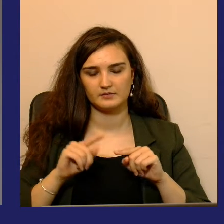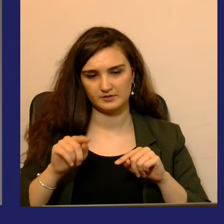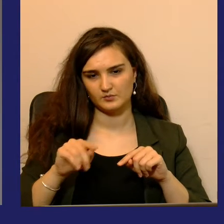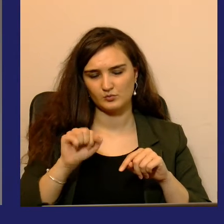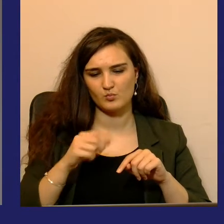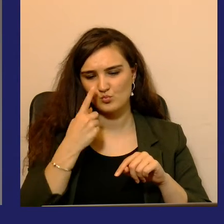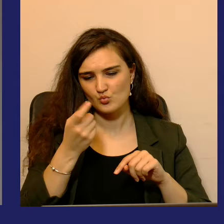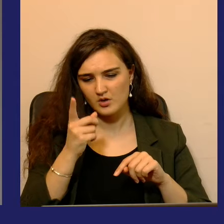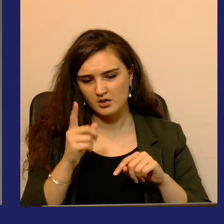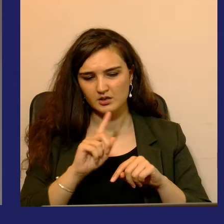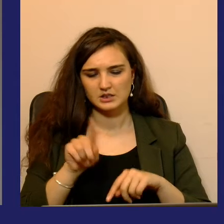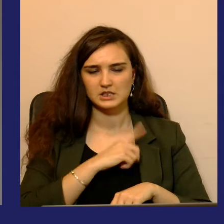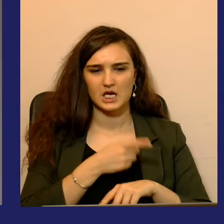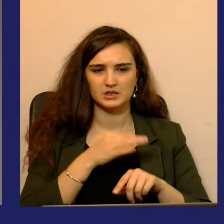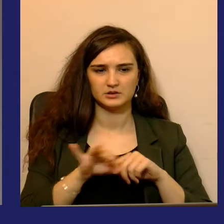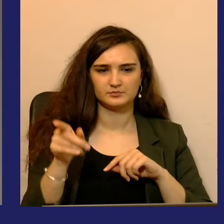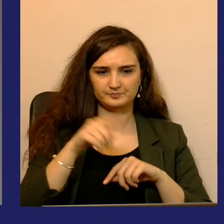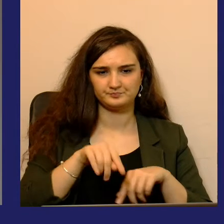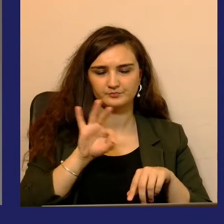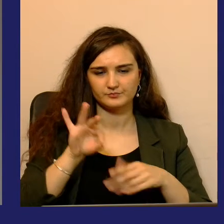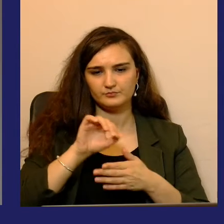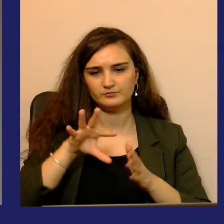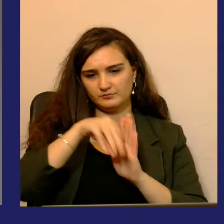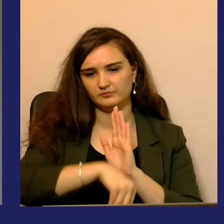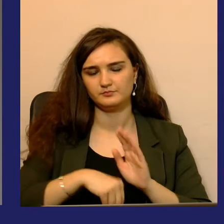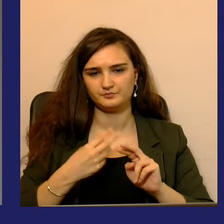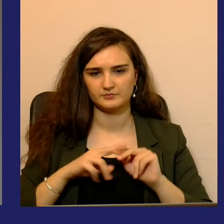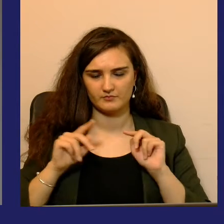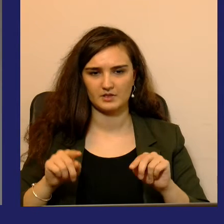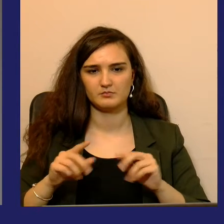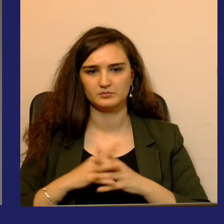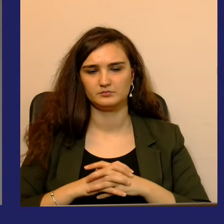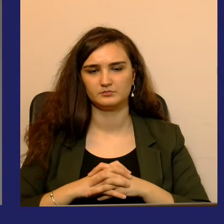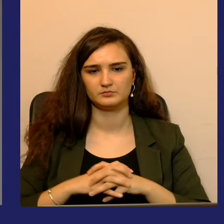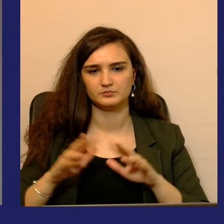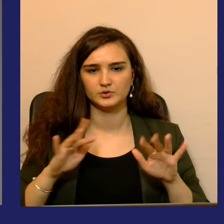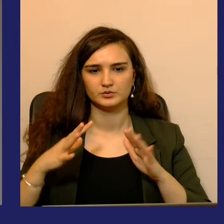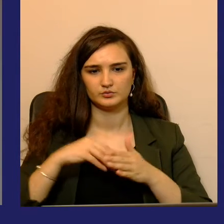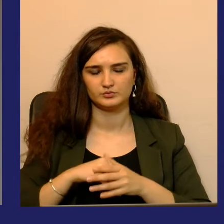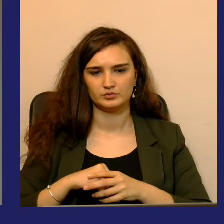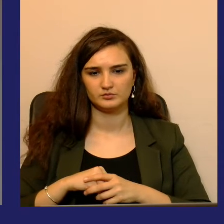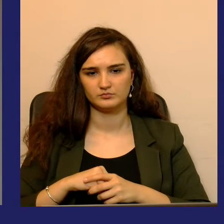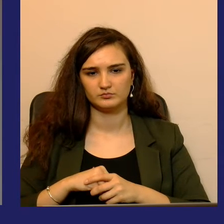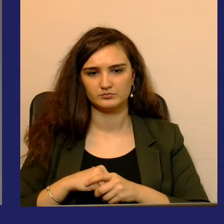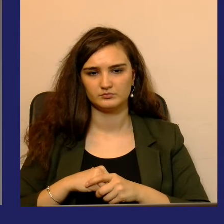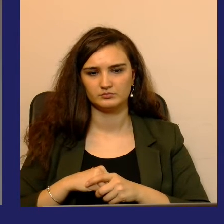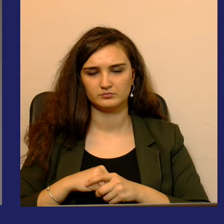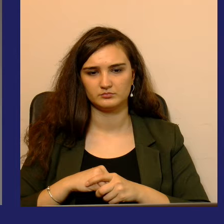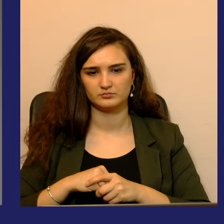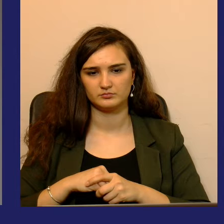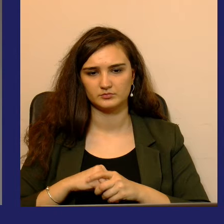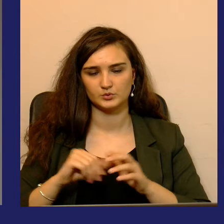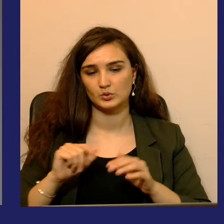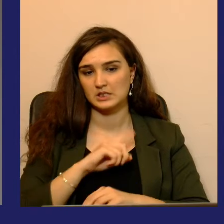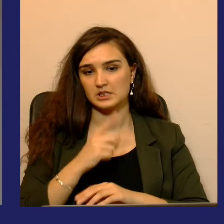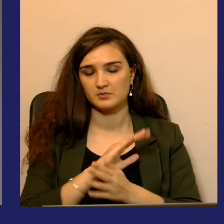country. And then just to your question on how has this been exacerbated by COVID-19? I mean,